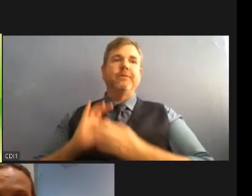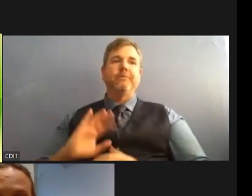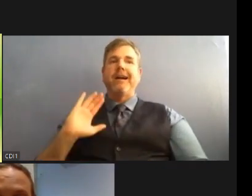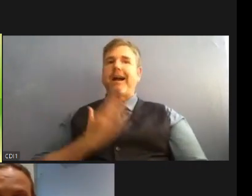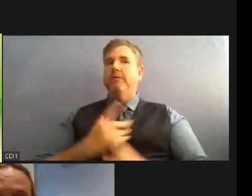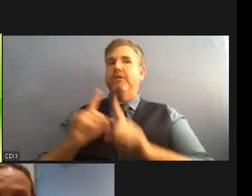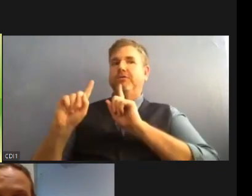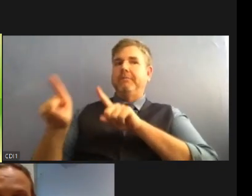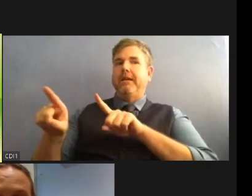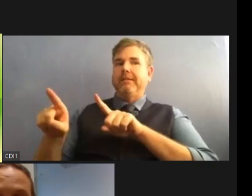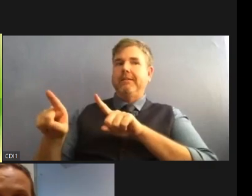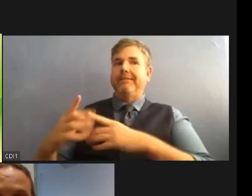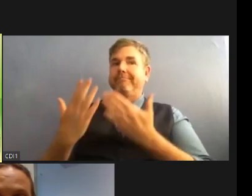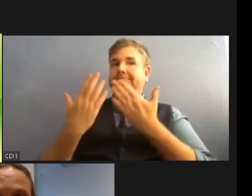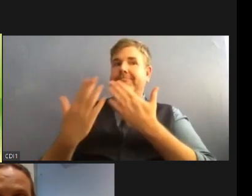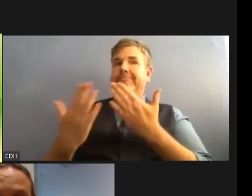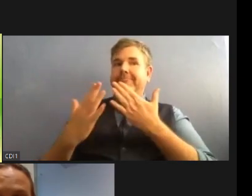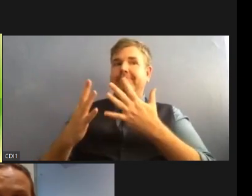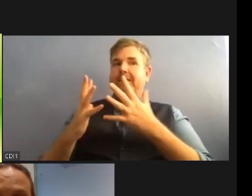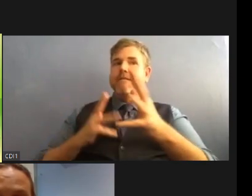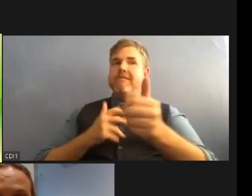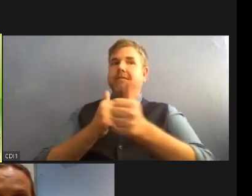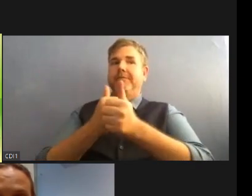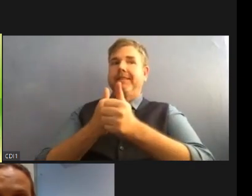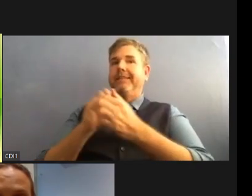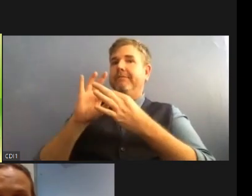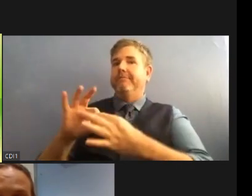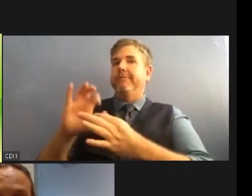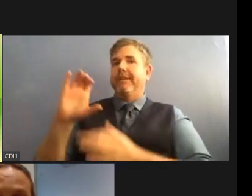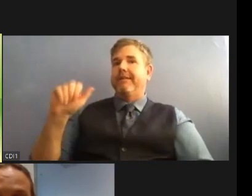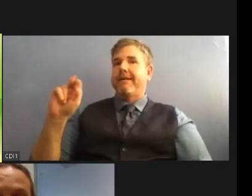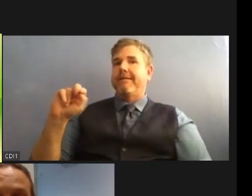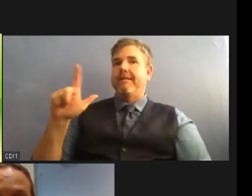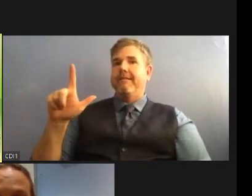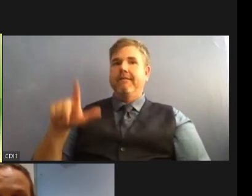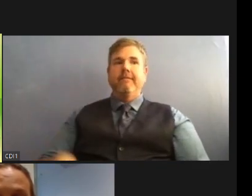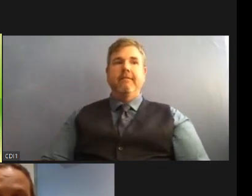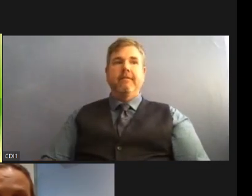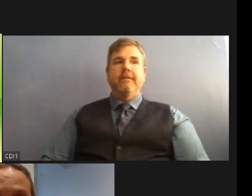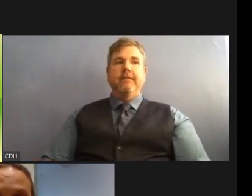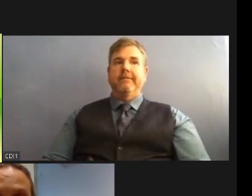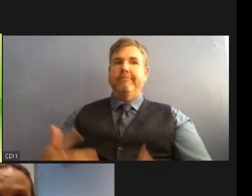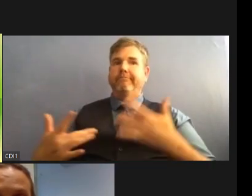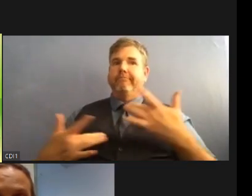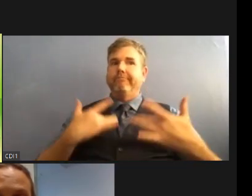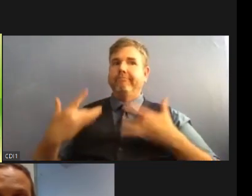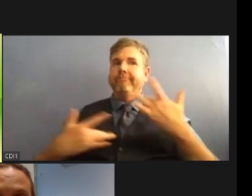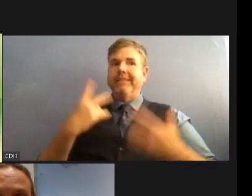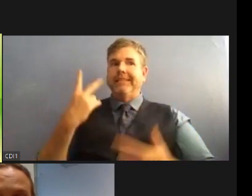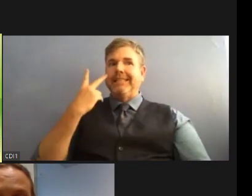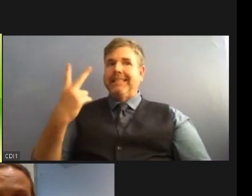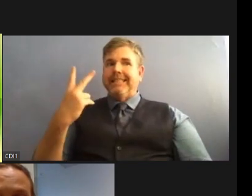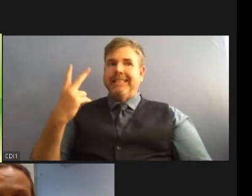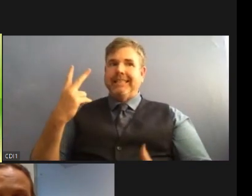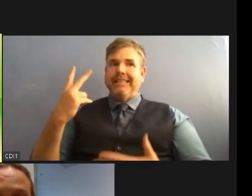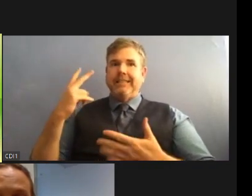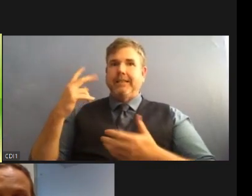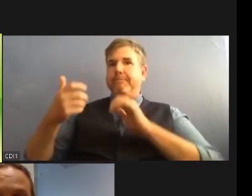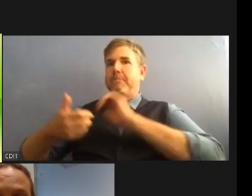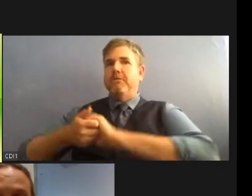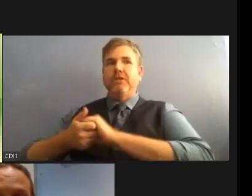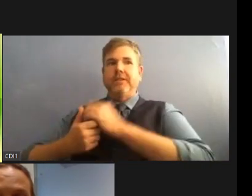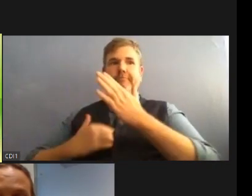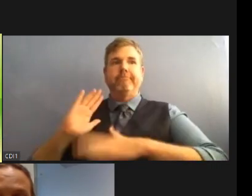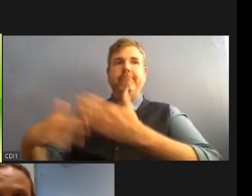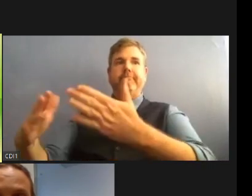especially. It's really exciting to see the partnership that's underway there not only with health-related organizations, but a